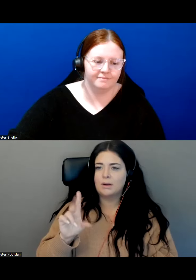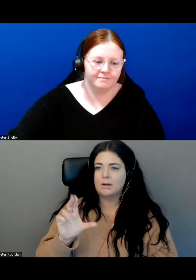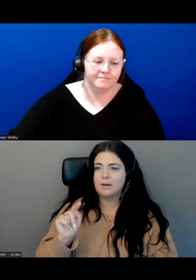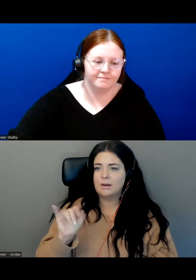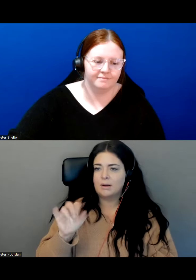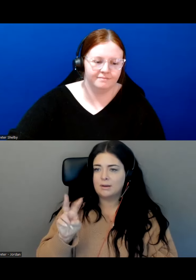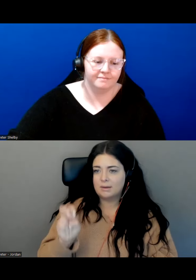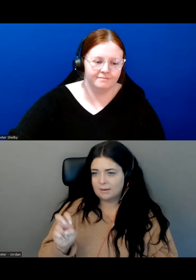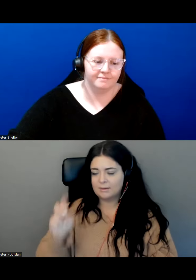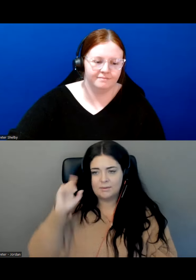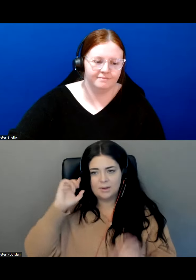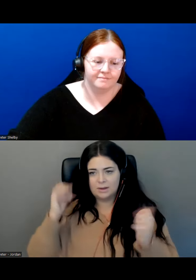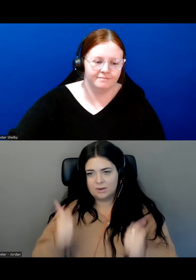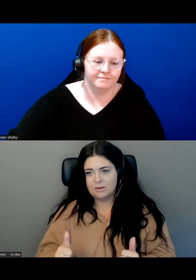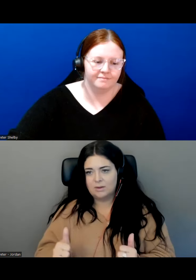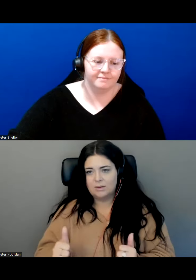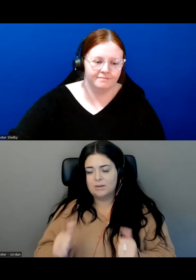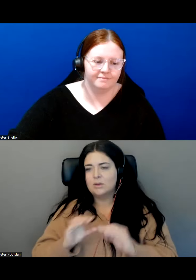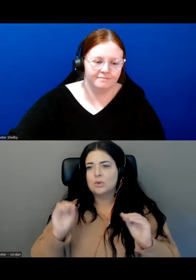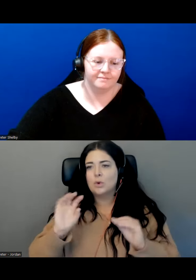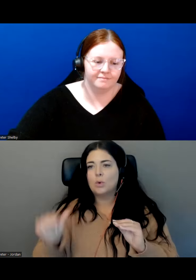without any type of other